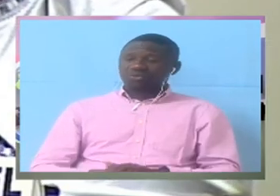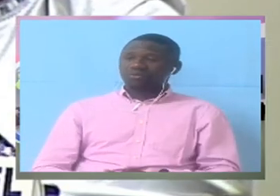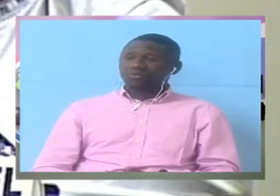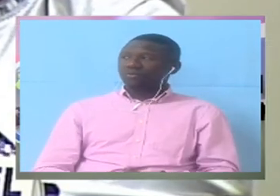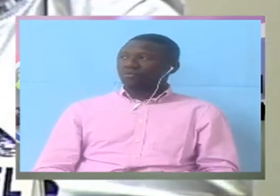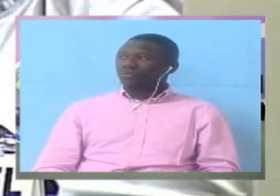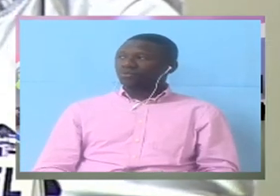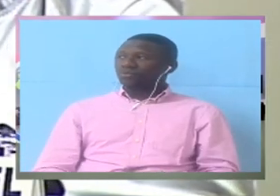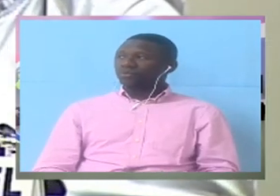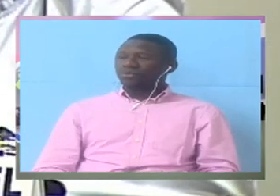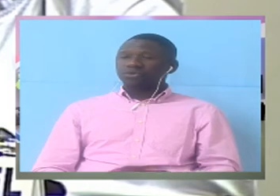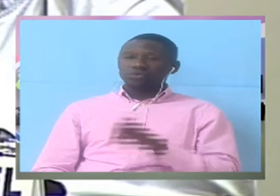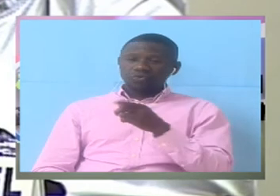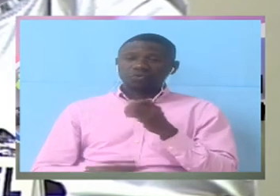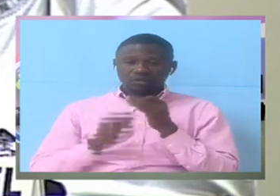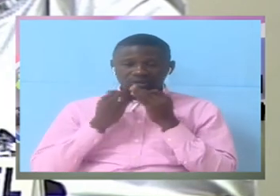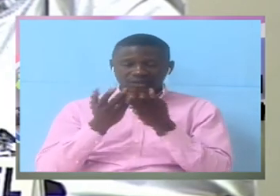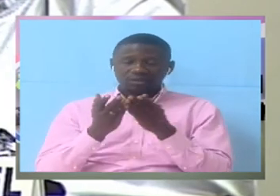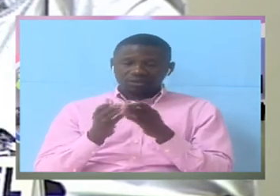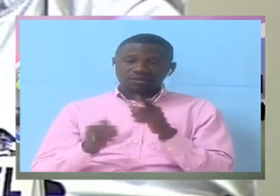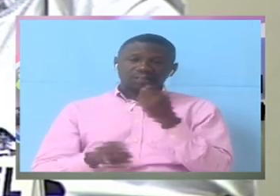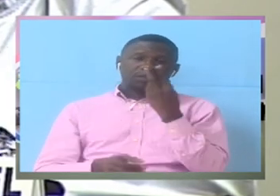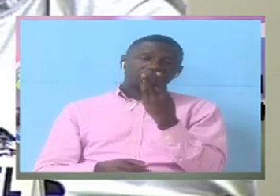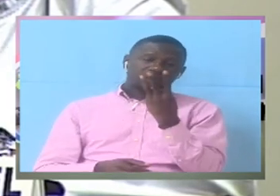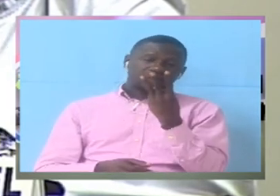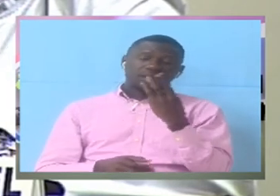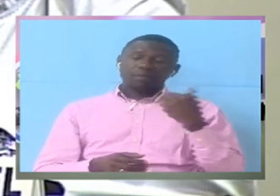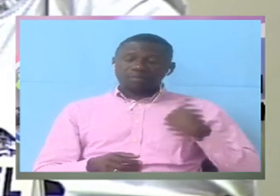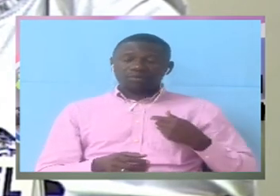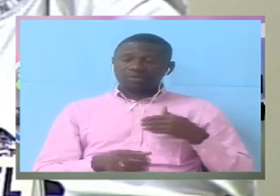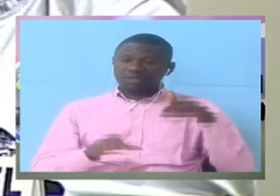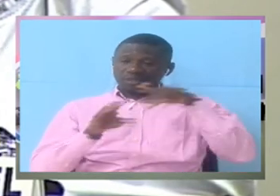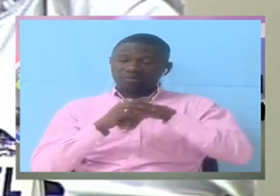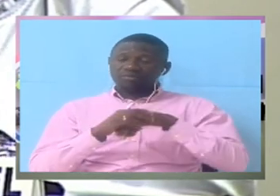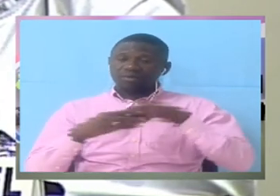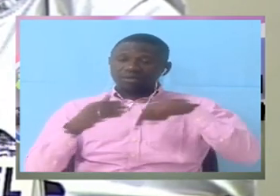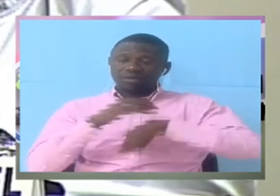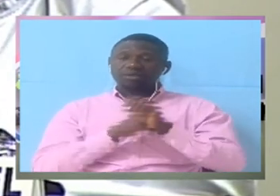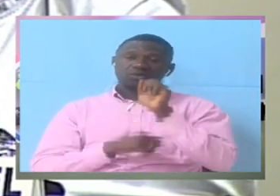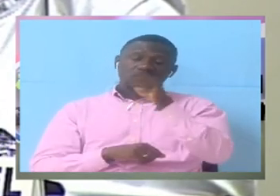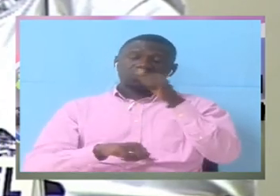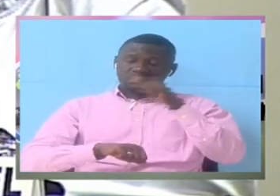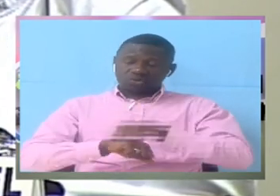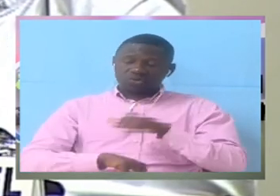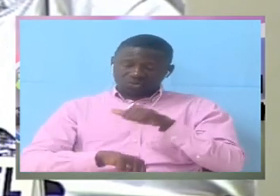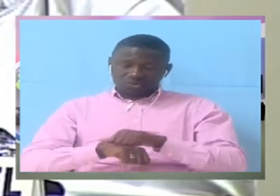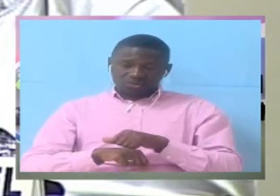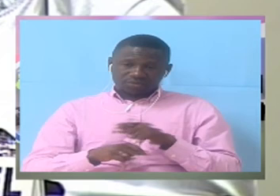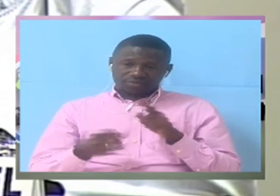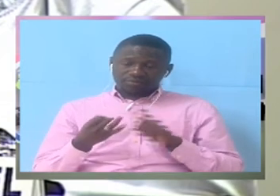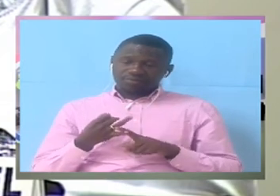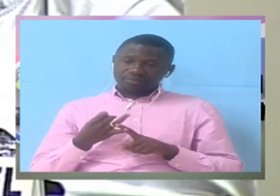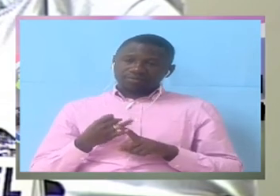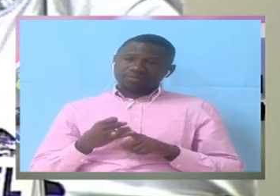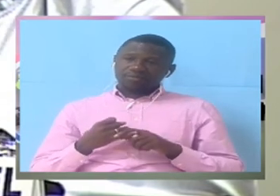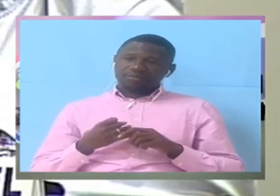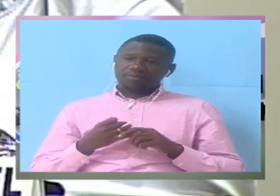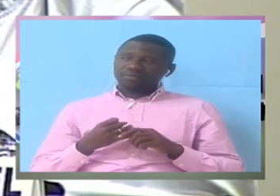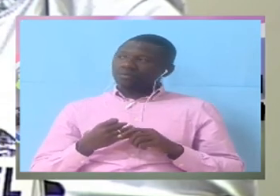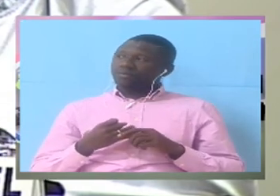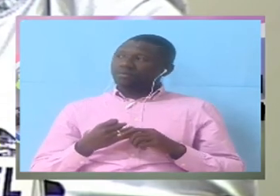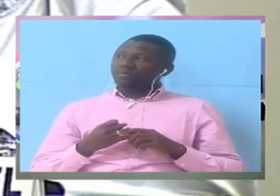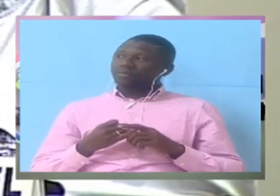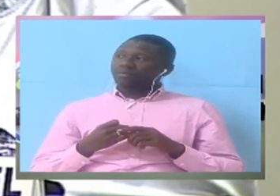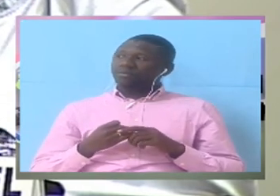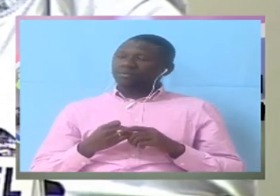So you have mentioned three people as being involved in your torture. Mm-hmm.